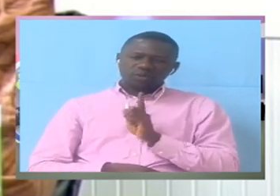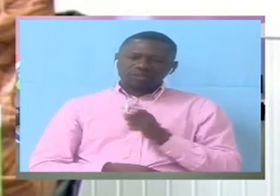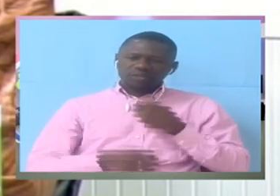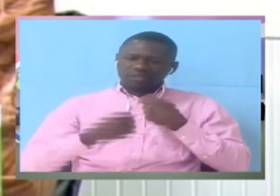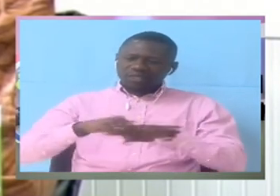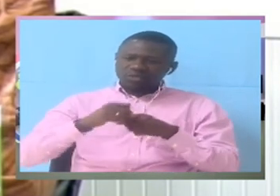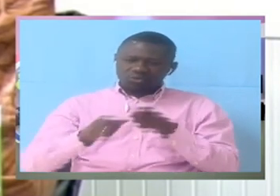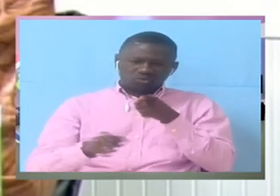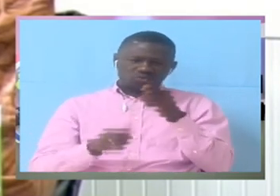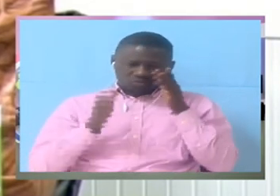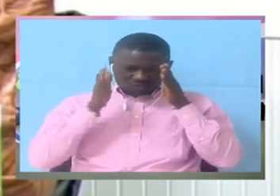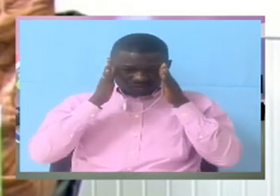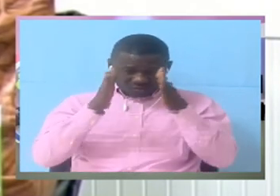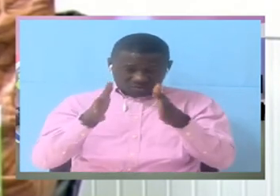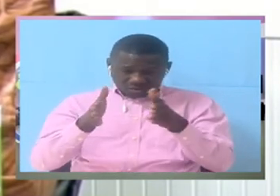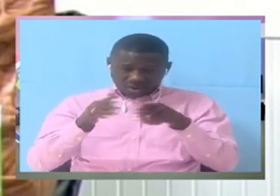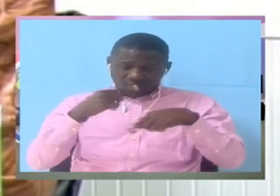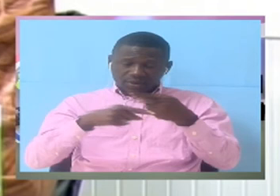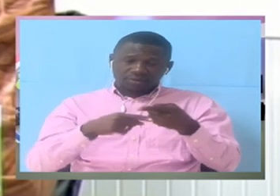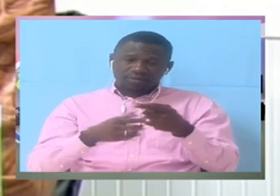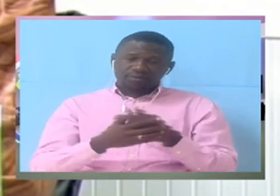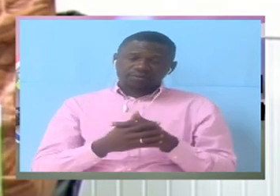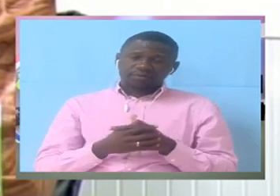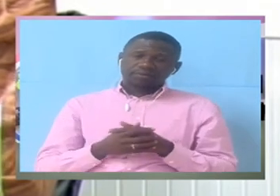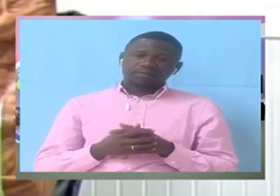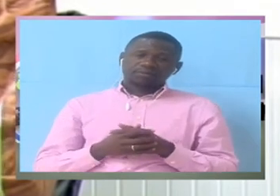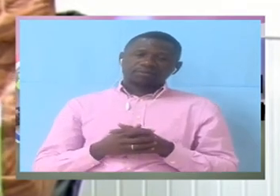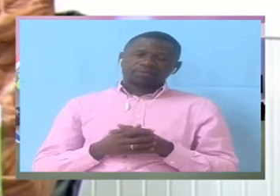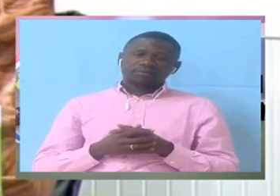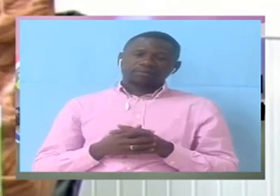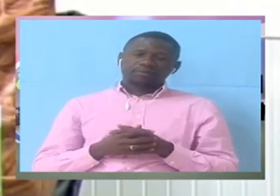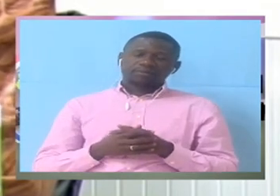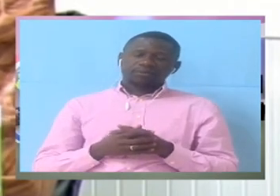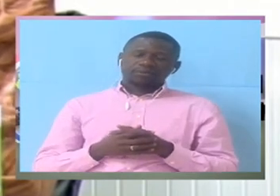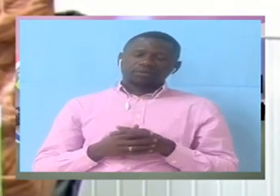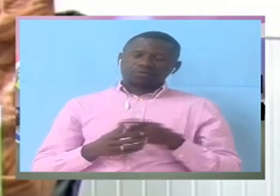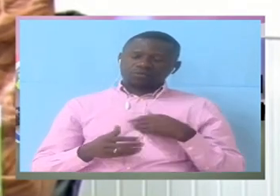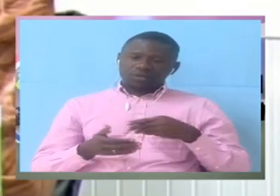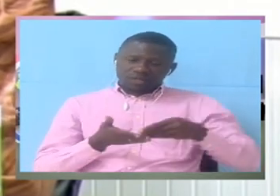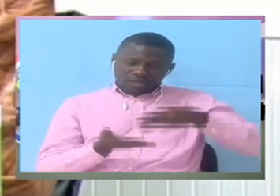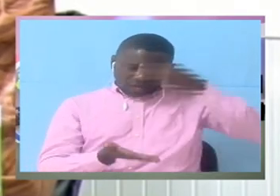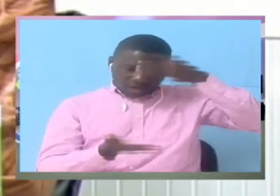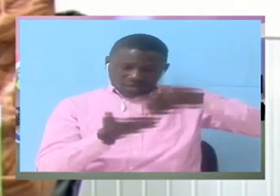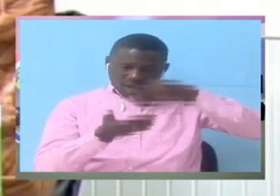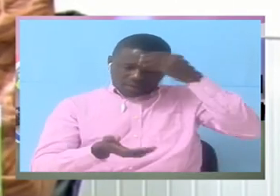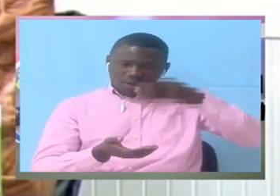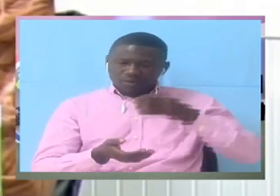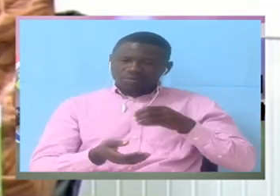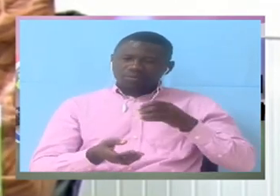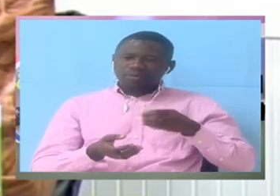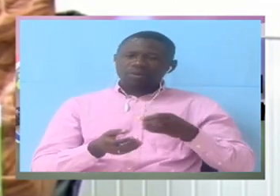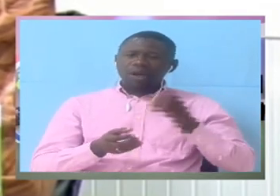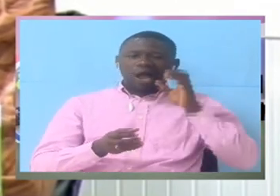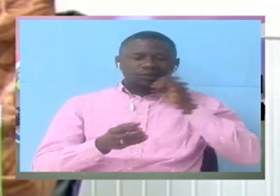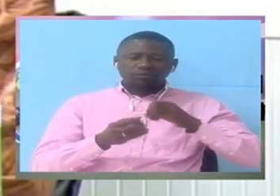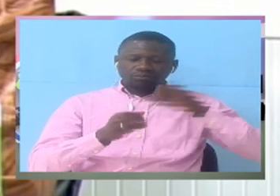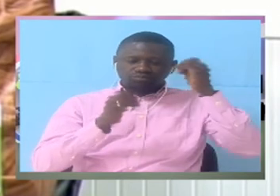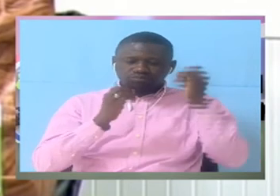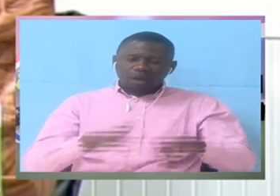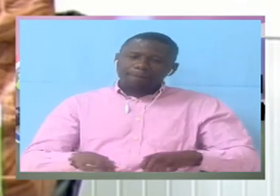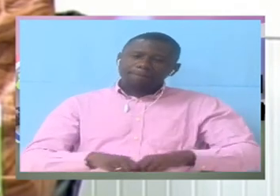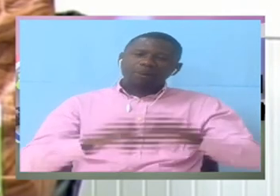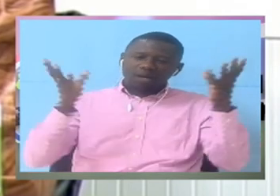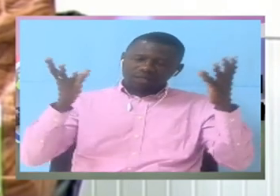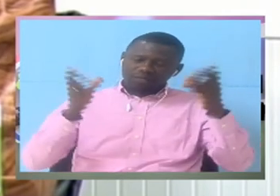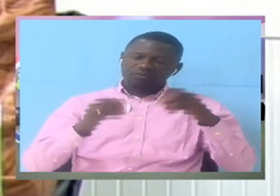training nyati ling munela. Mine and explosive karan ne. Yes, we learned mine and explosives. Nga